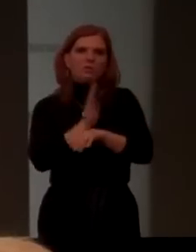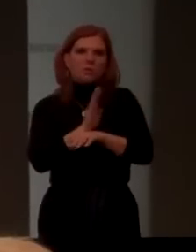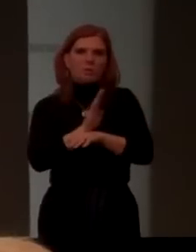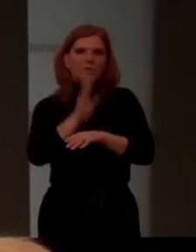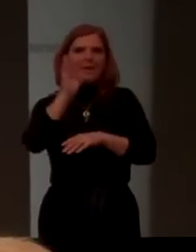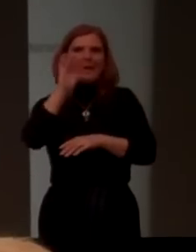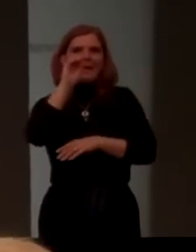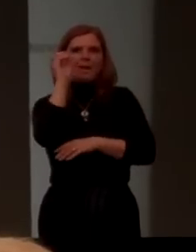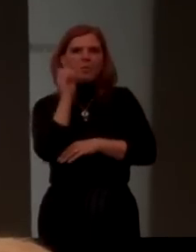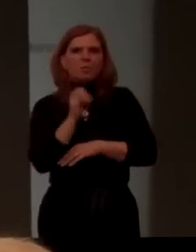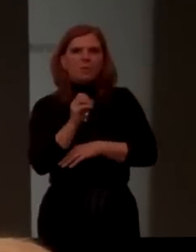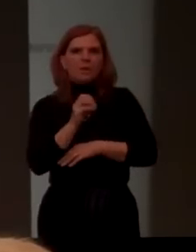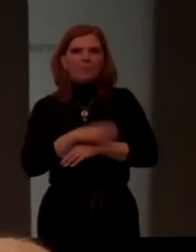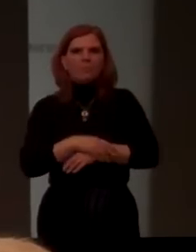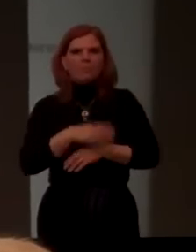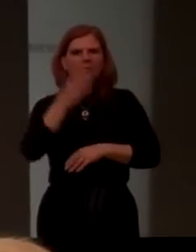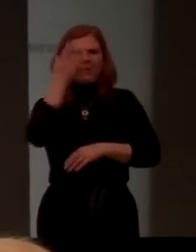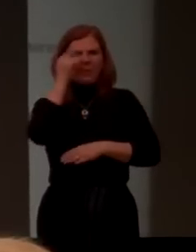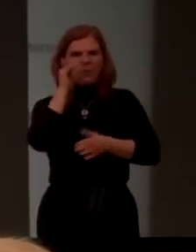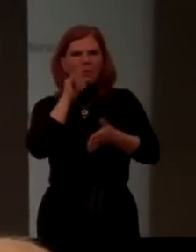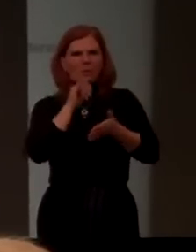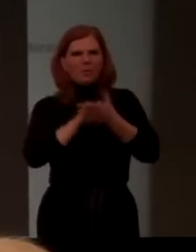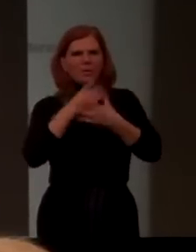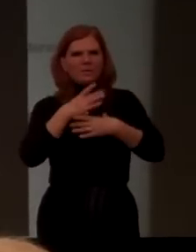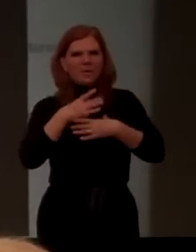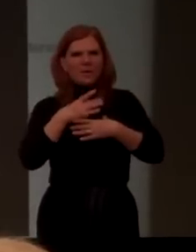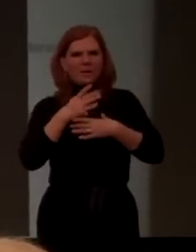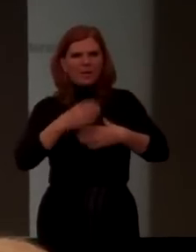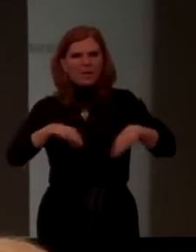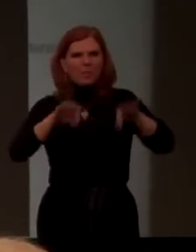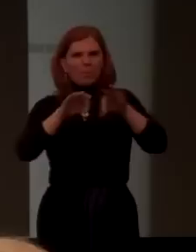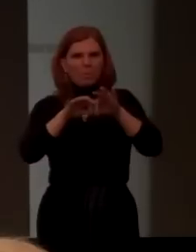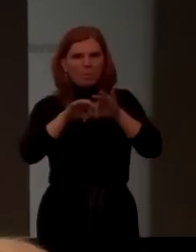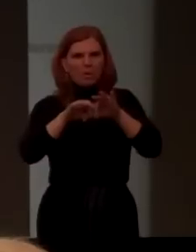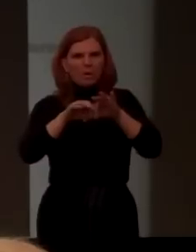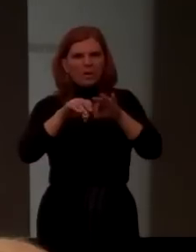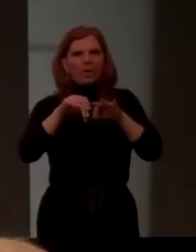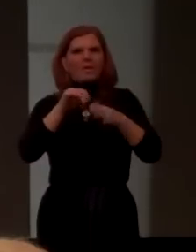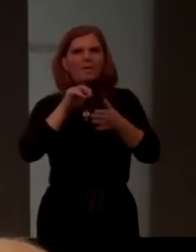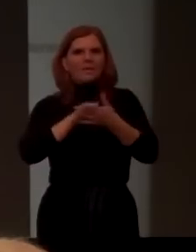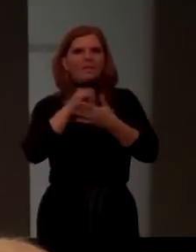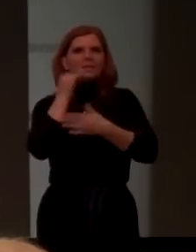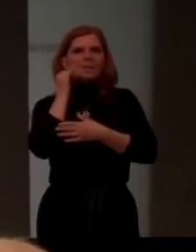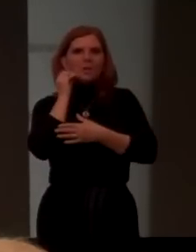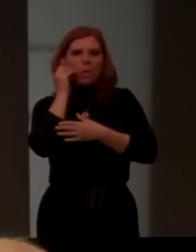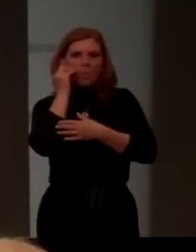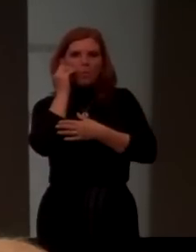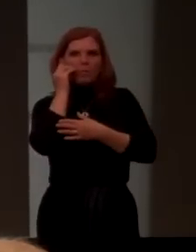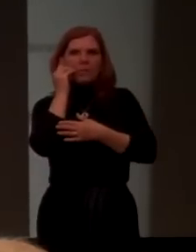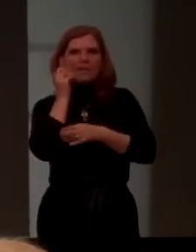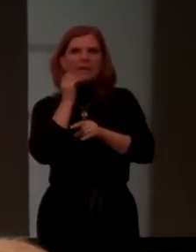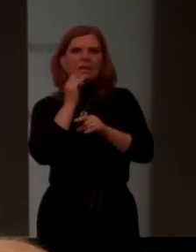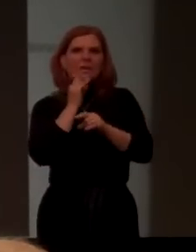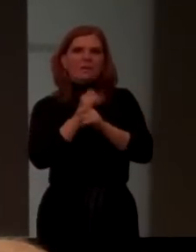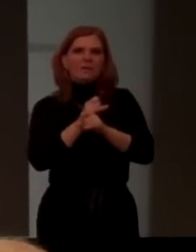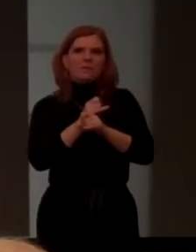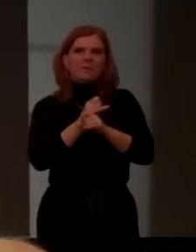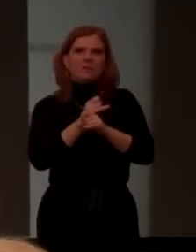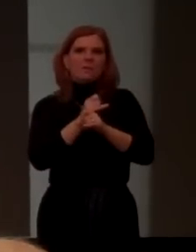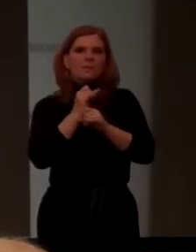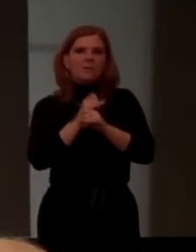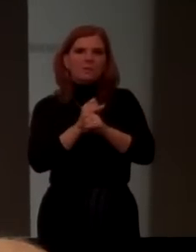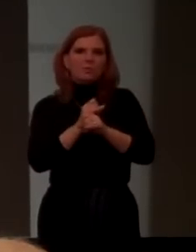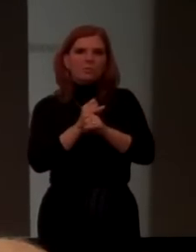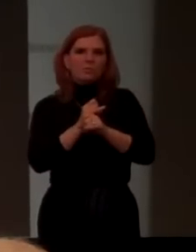80%. Why is that significant? That's the home of the Industrial Revolution. They don't make things